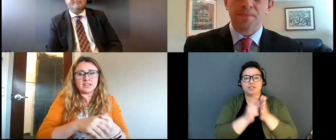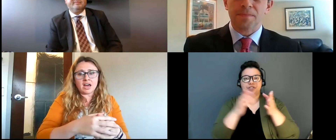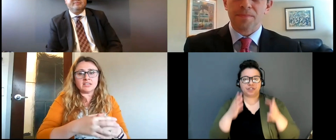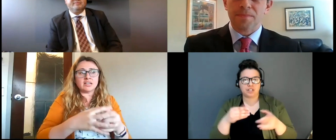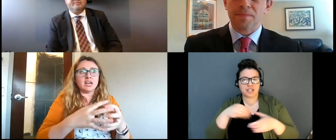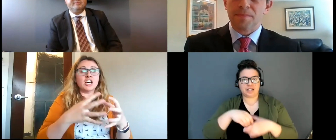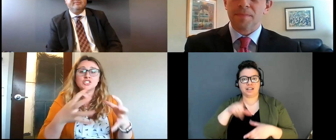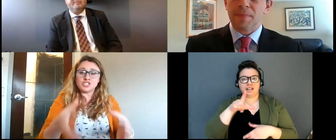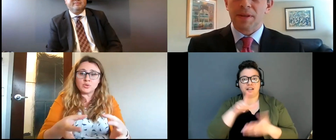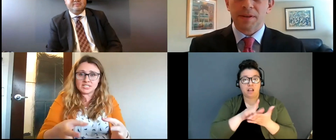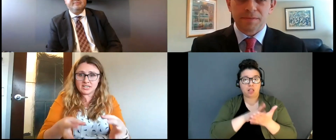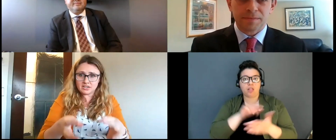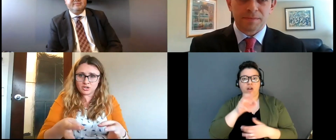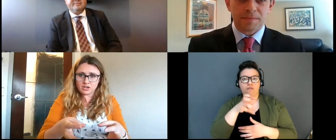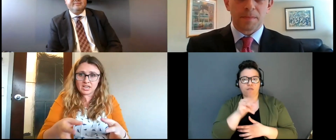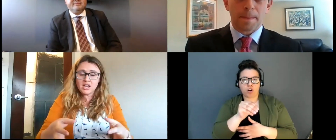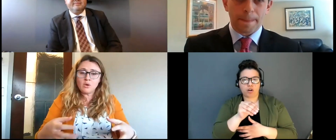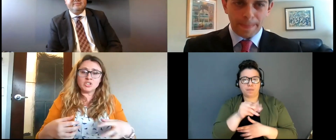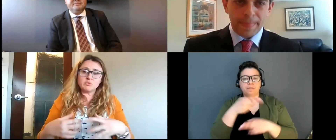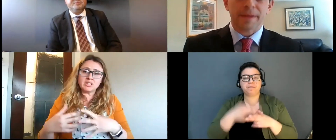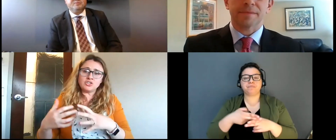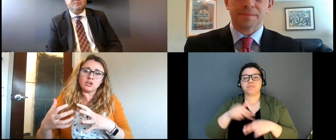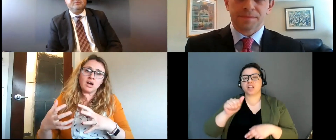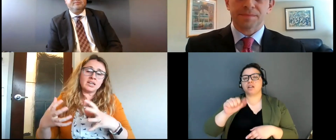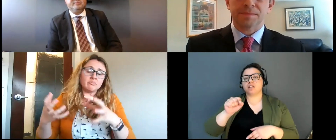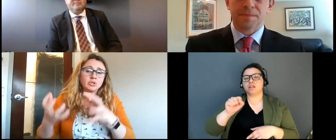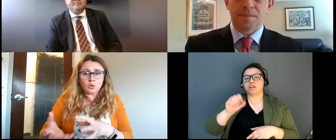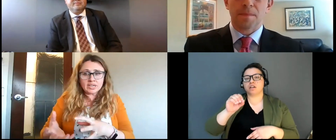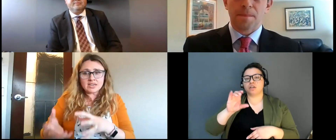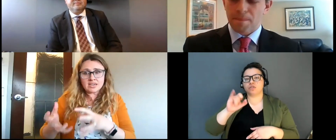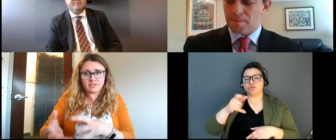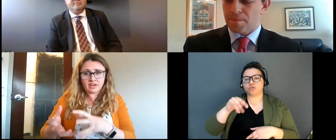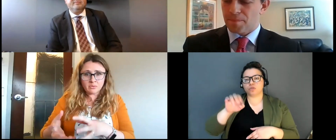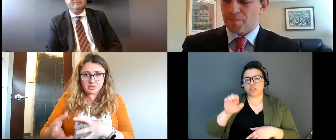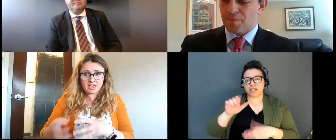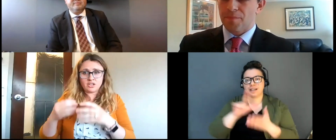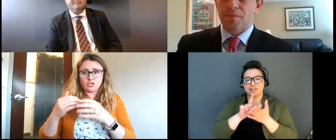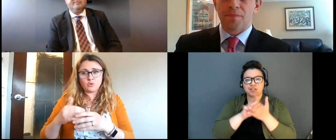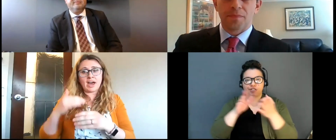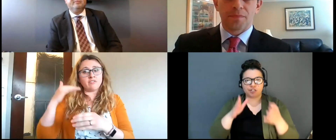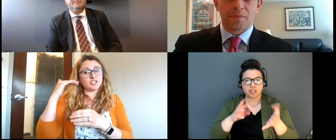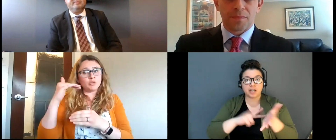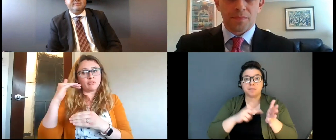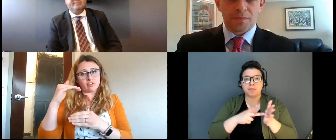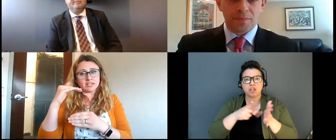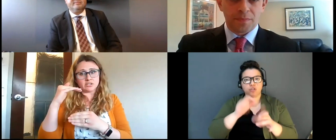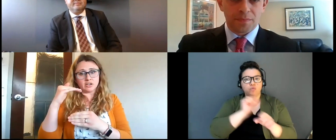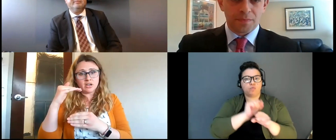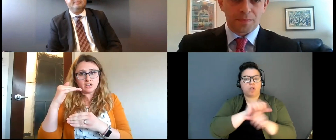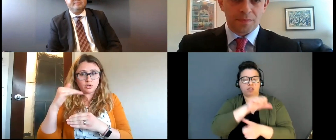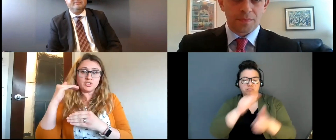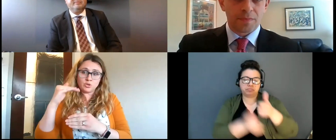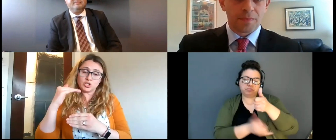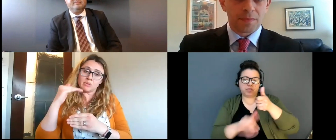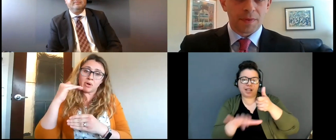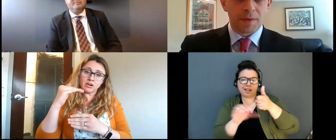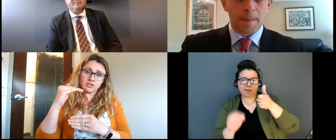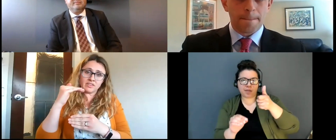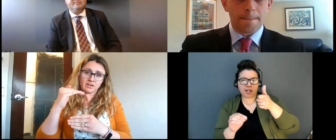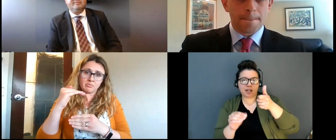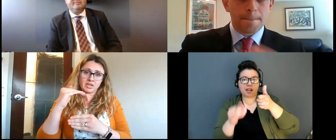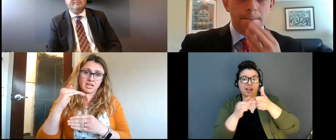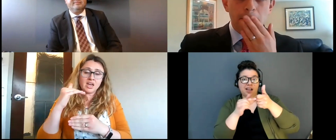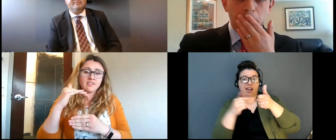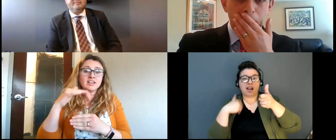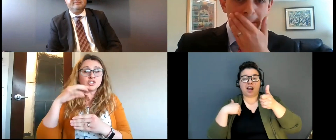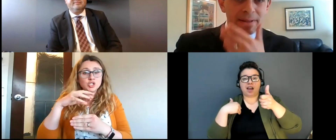typically seen as an associate attorney, which means you're an employee in the company, and you have a supervisor who is usually a partner